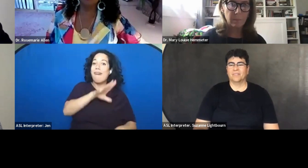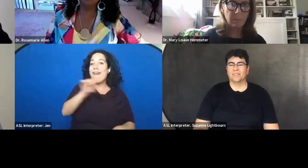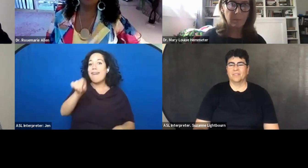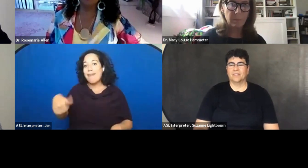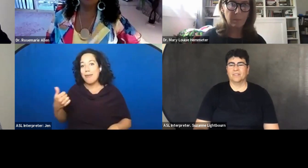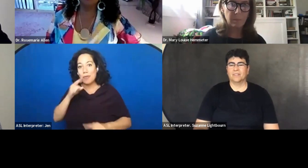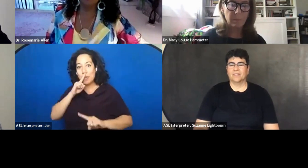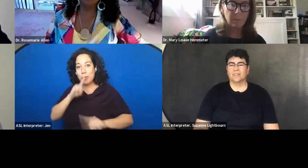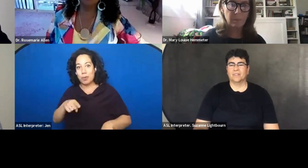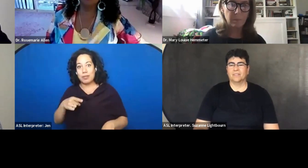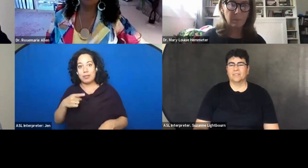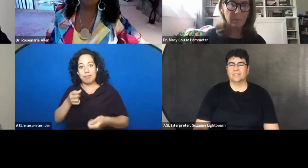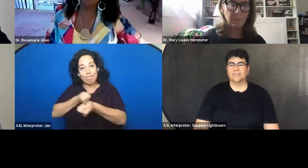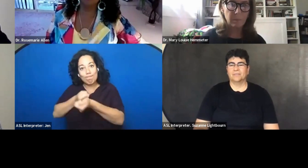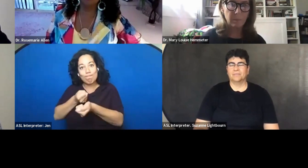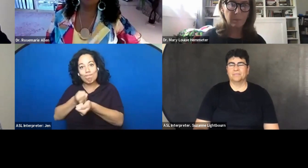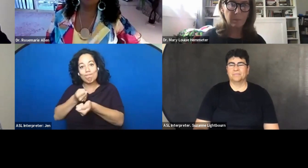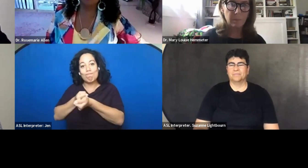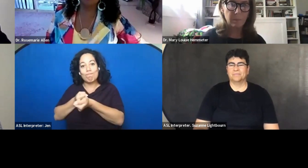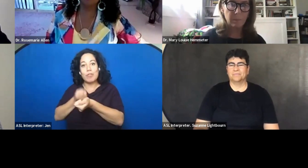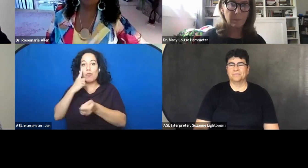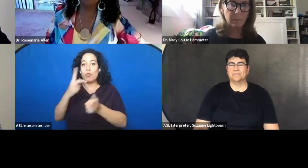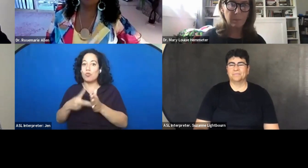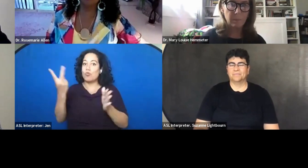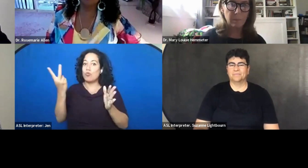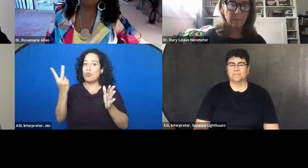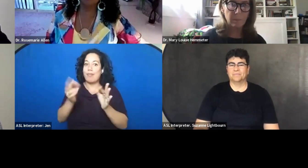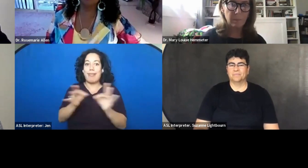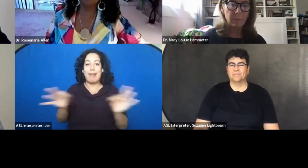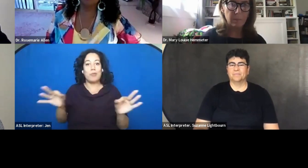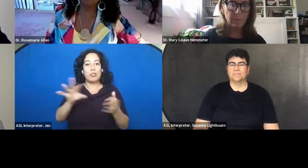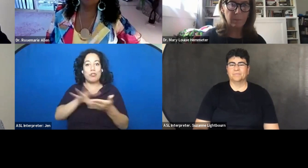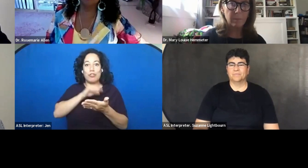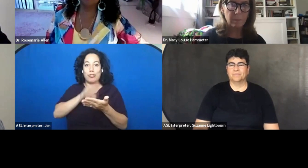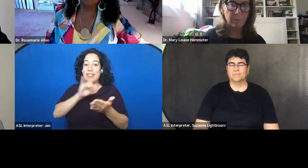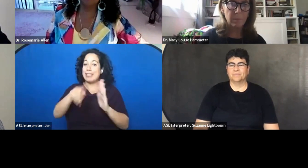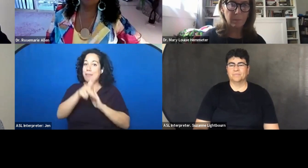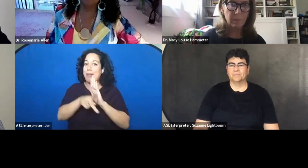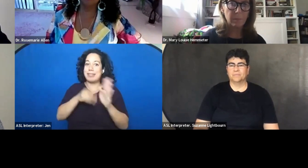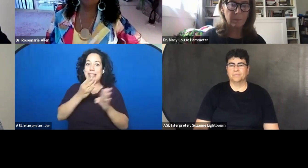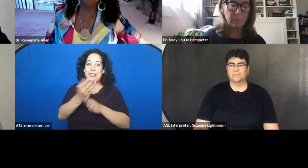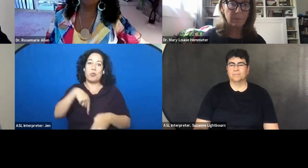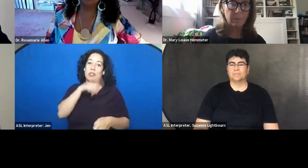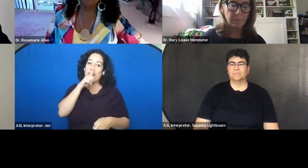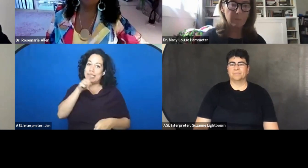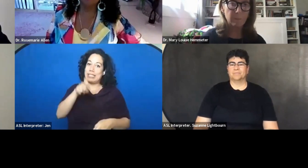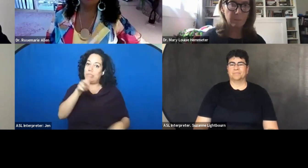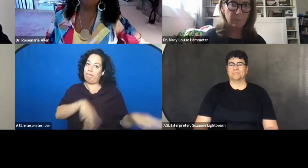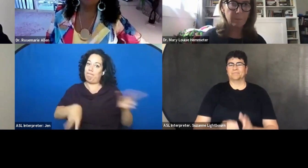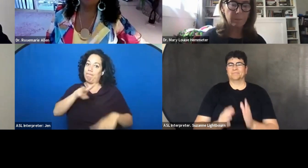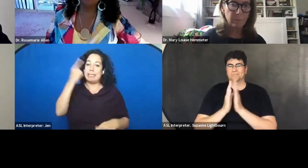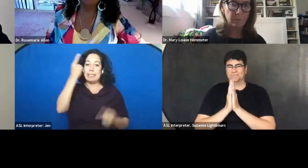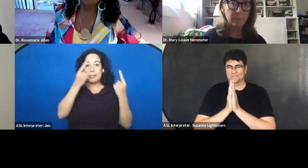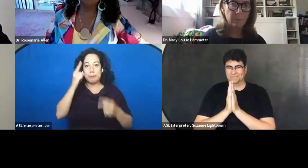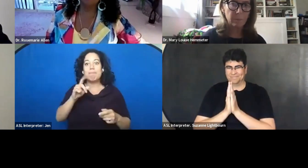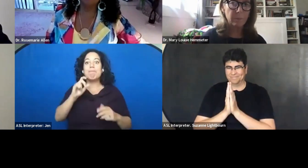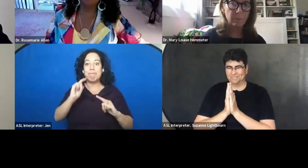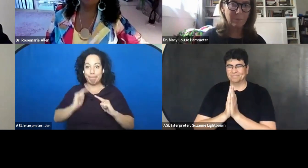have indicated for dual language learners, it's a policy area we really have to look at.